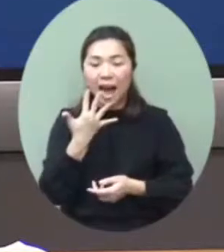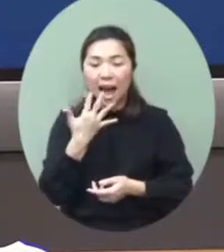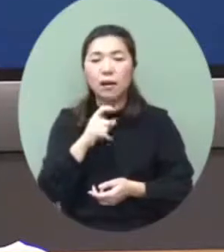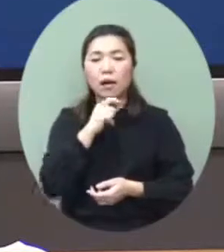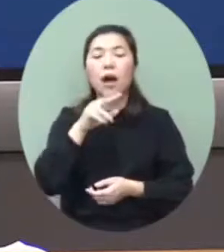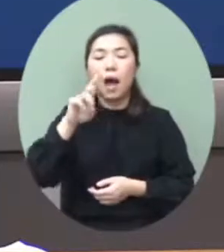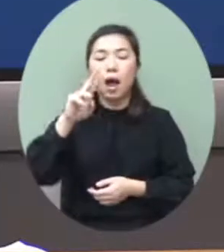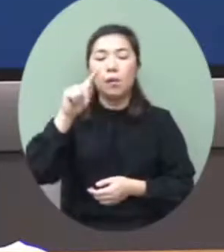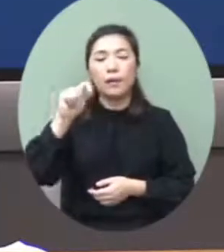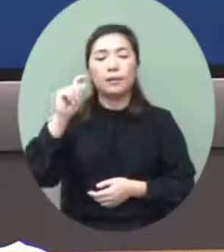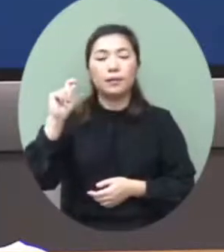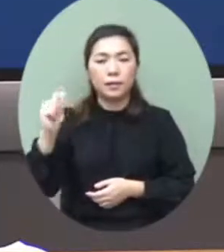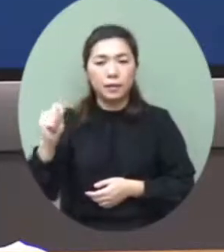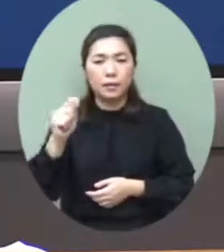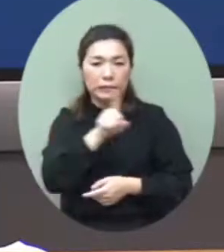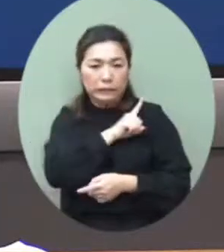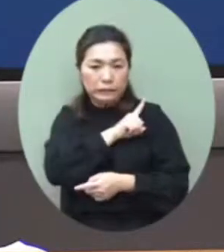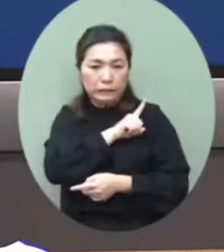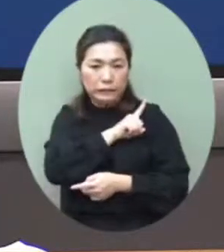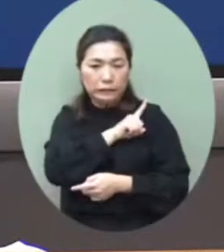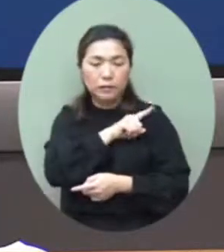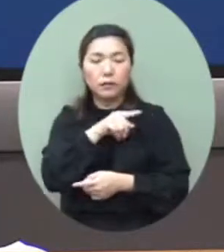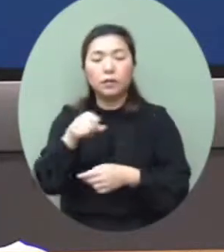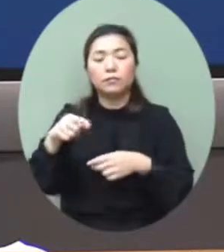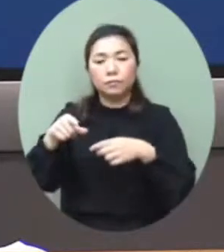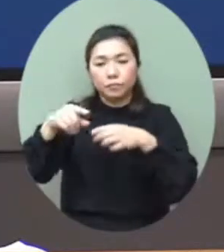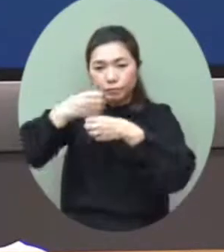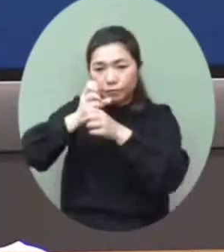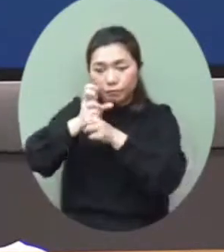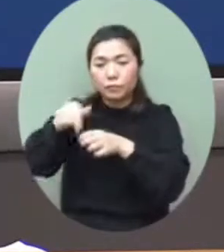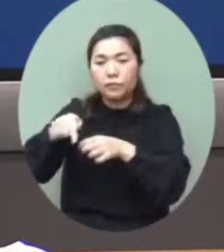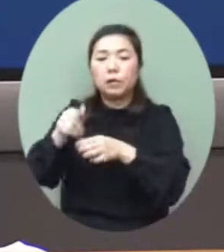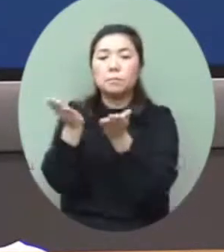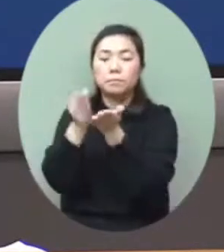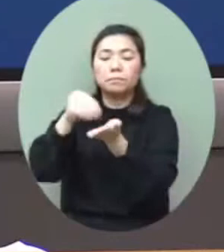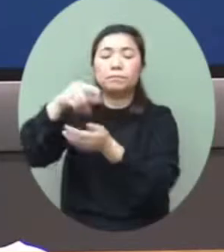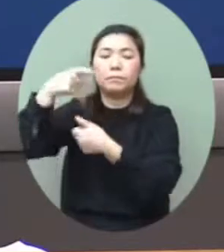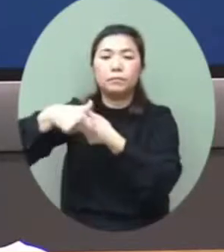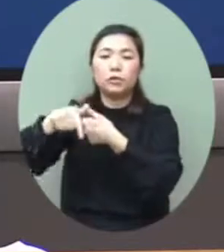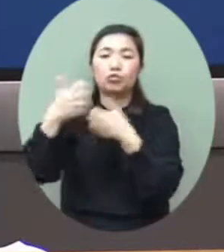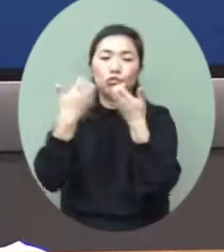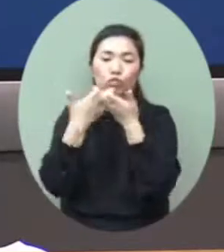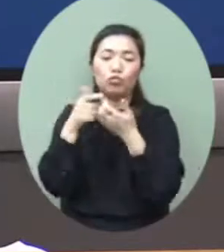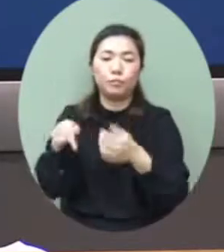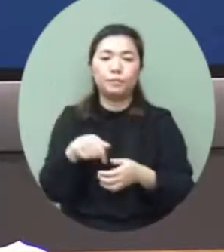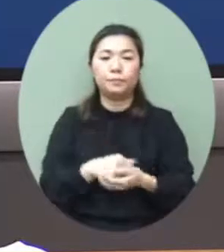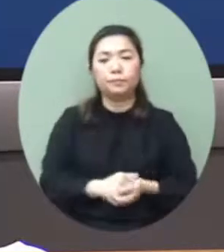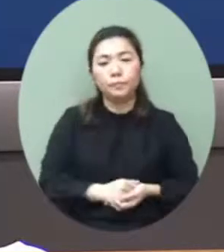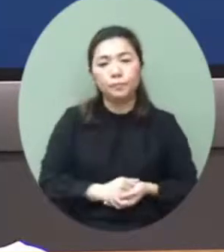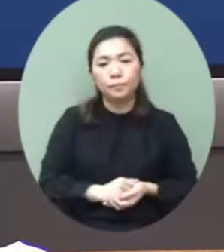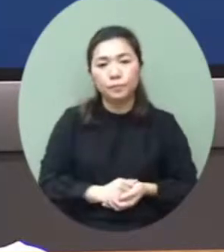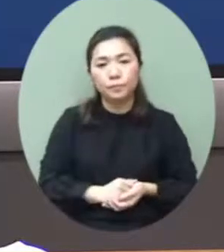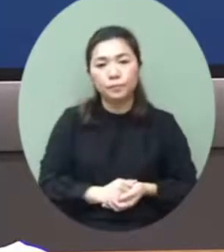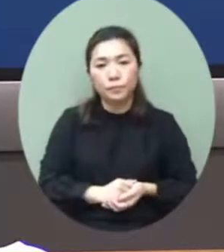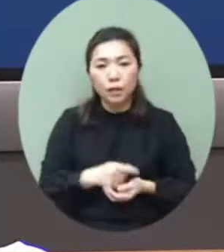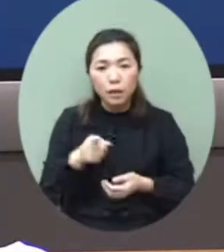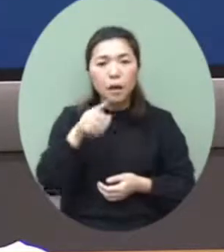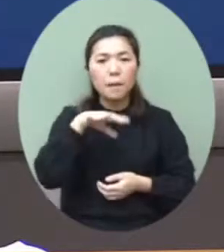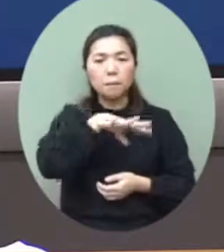through PCR tests, and the orange bars denote those who tested positive through RAT.